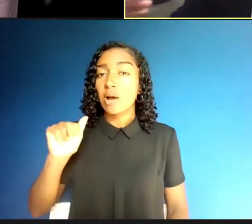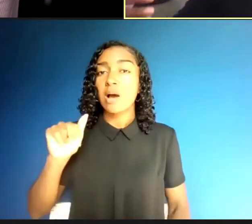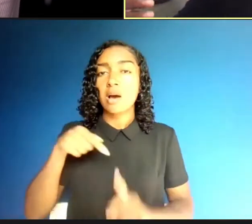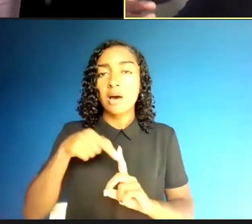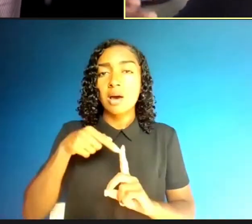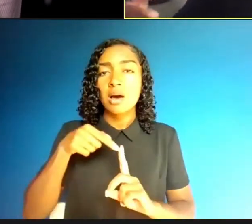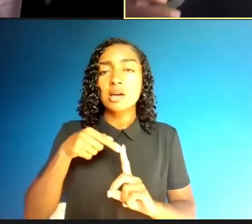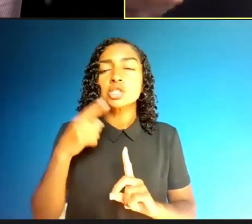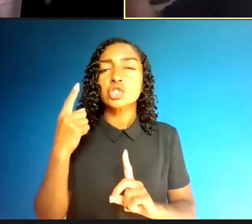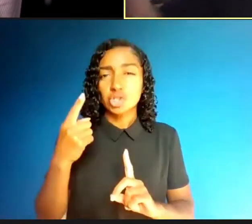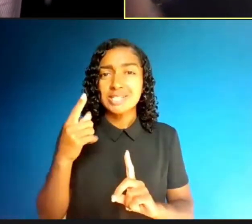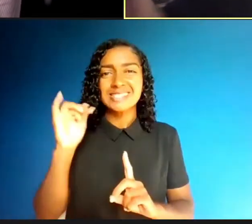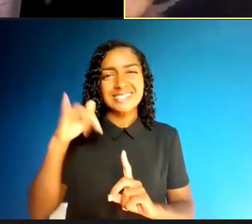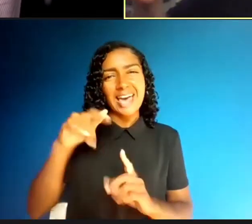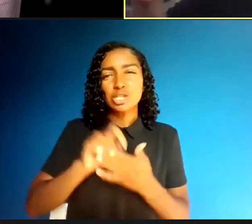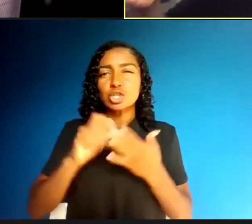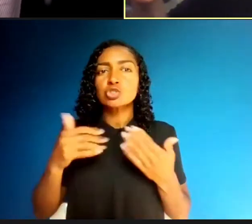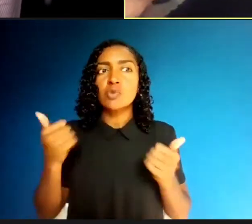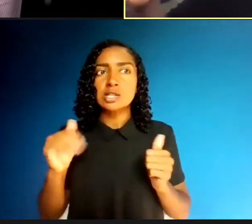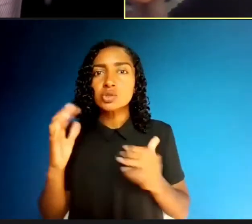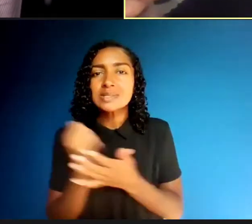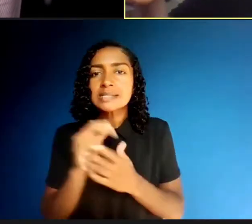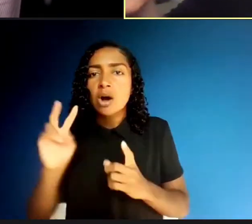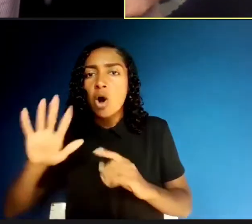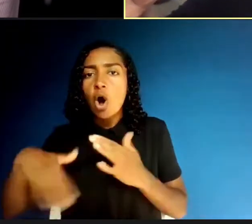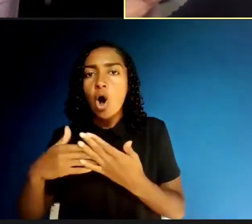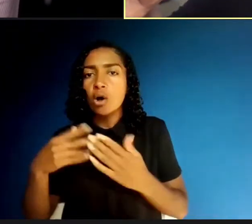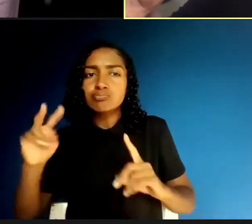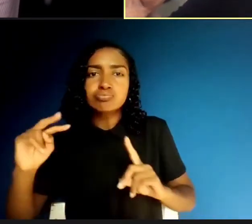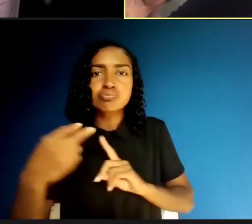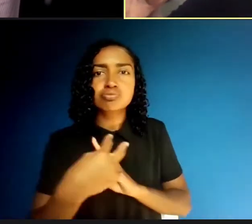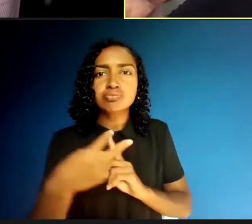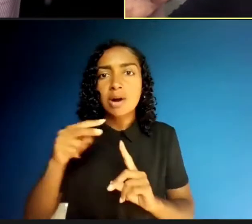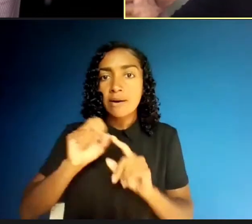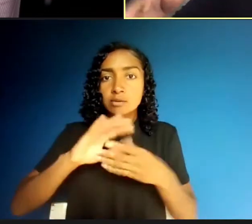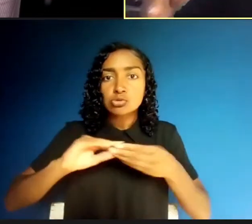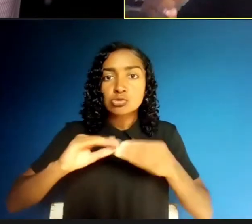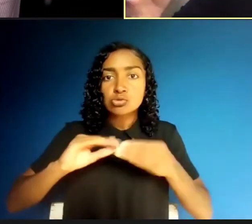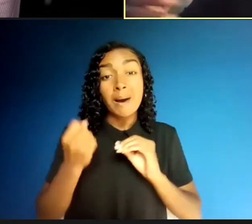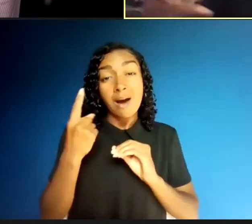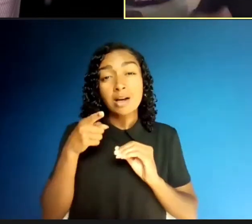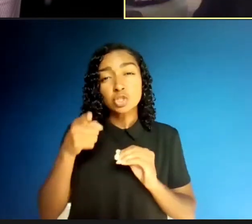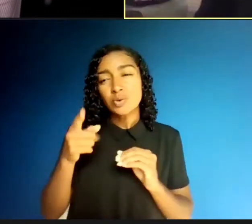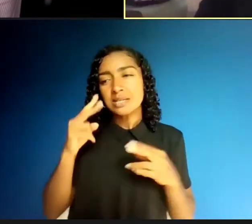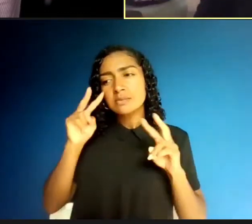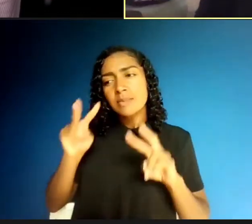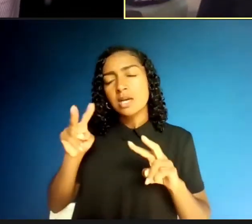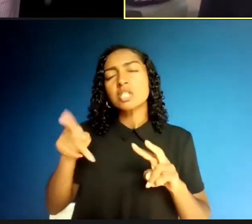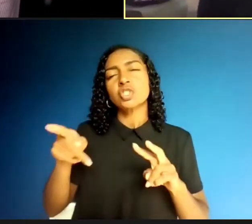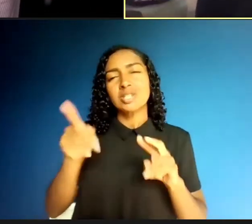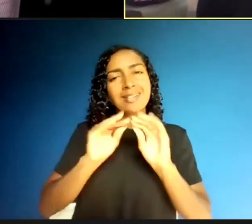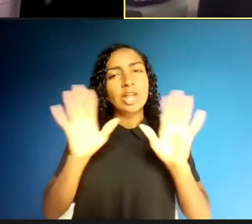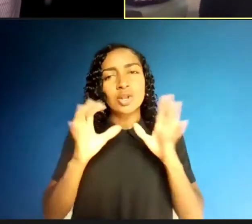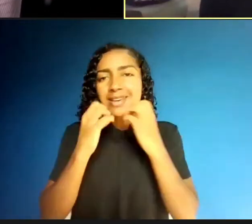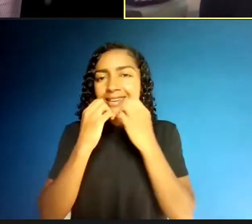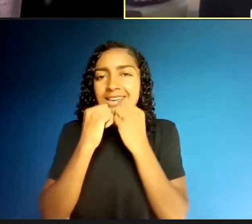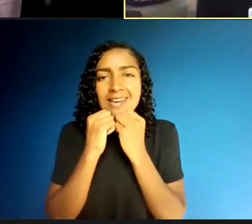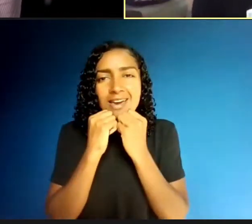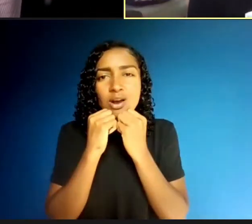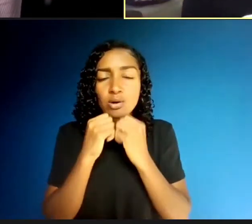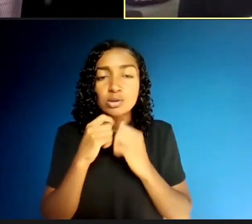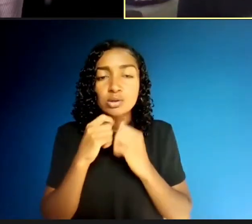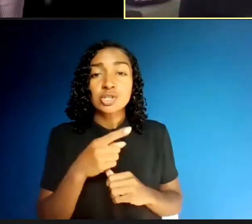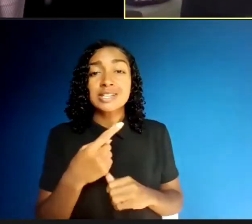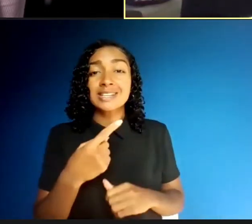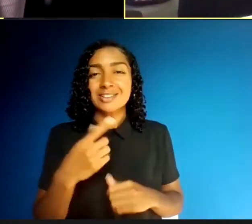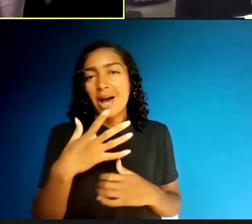get all sides of the story. But if you pay attention, you know, she actually cares. And we talked about it on the show, and she got mad at me because she said I made her